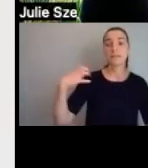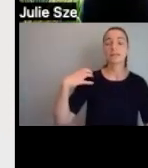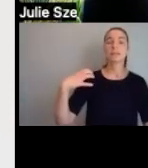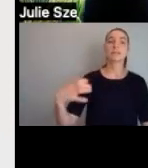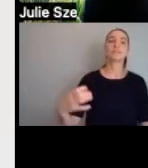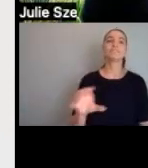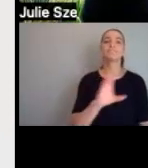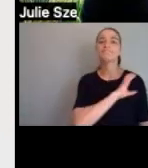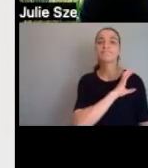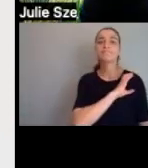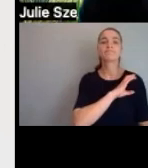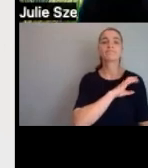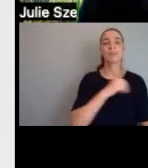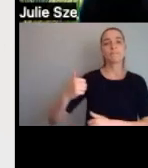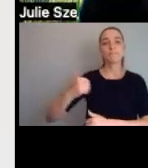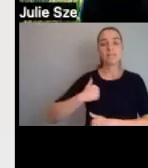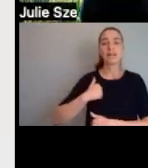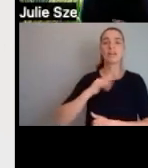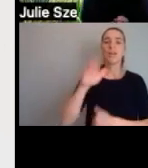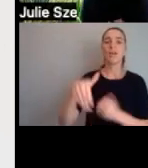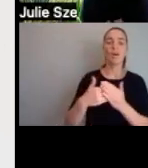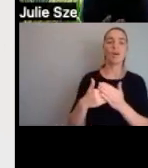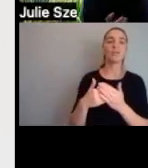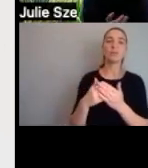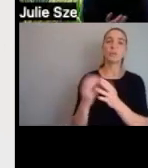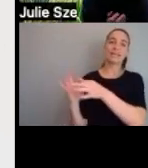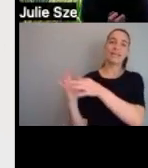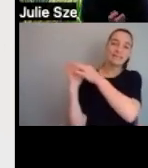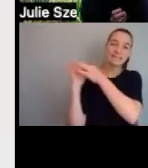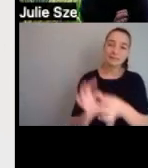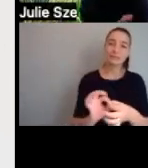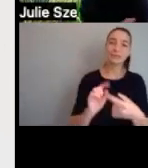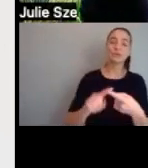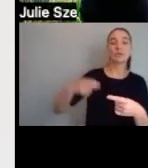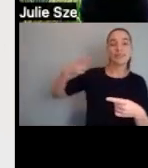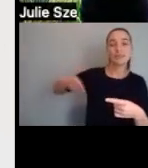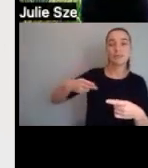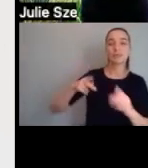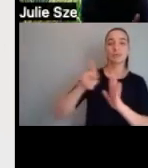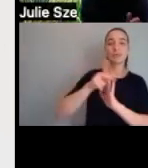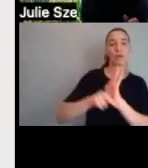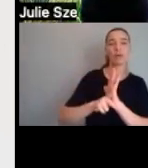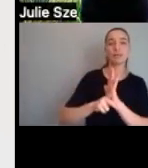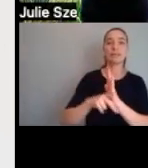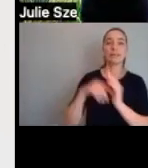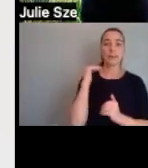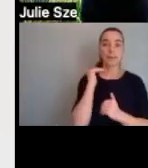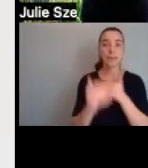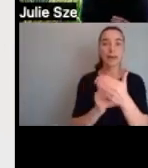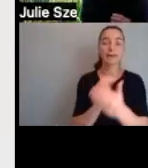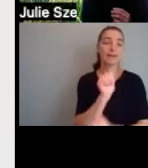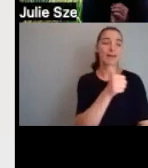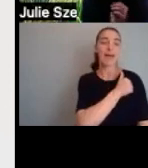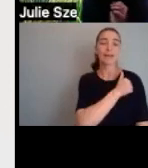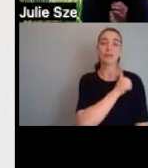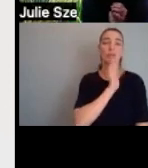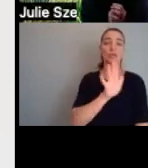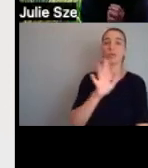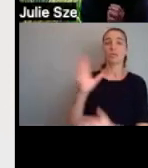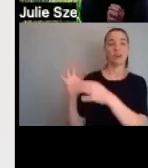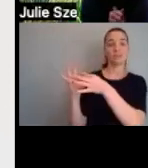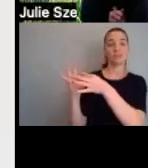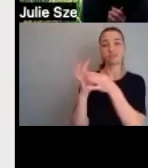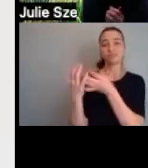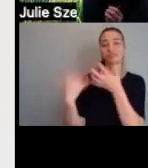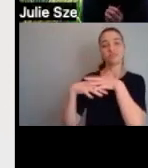institutions that are tied to practices, histories, policies, and attitudes. Um, and that these are very much tied to a broad socio